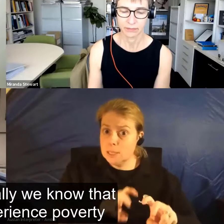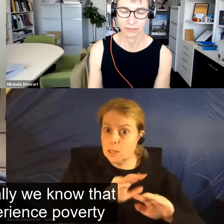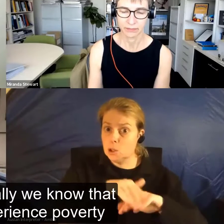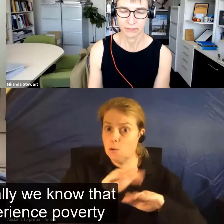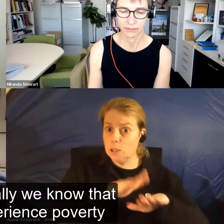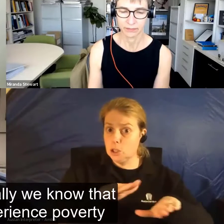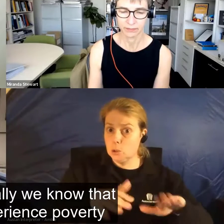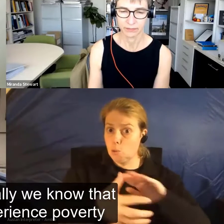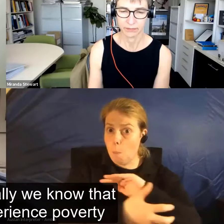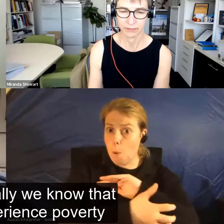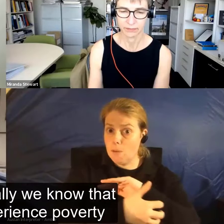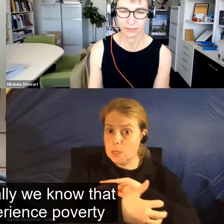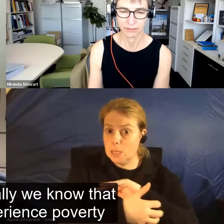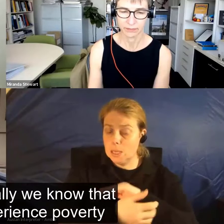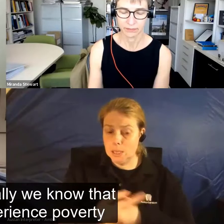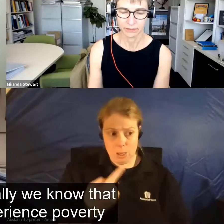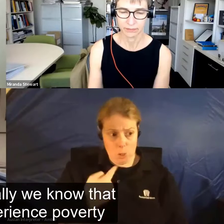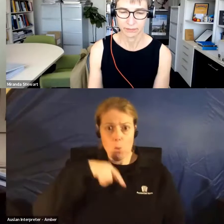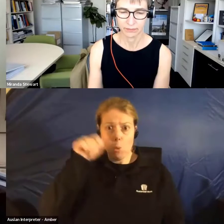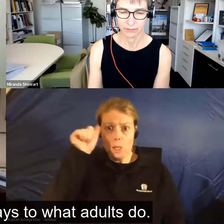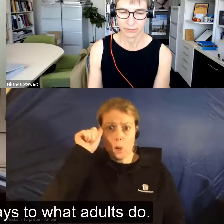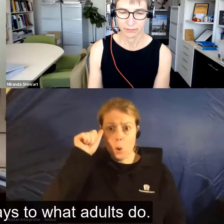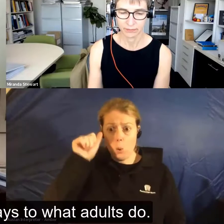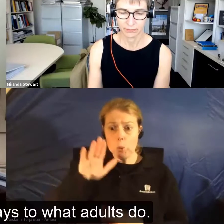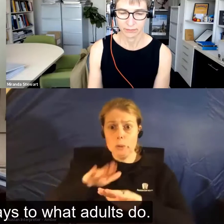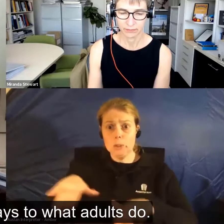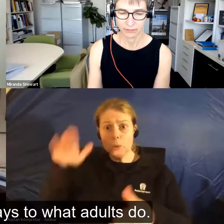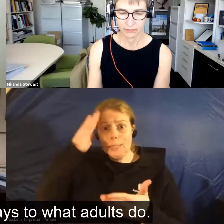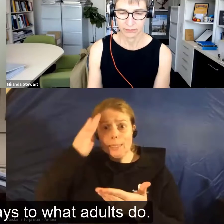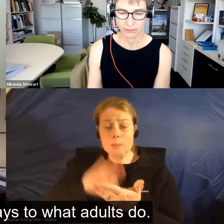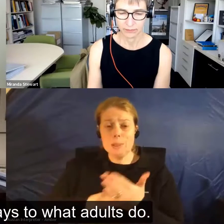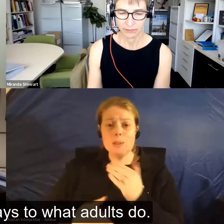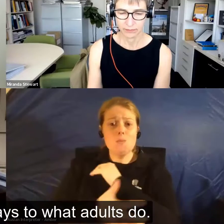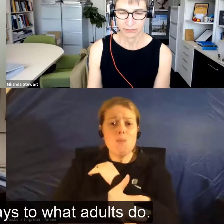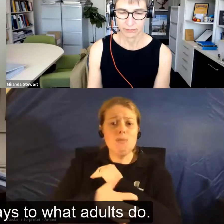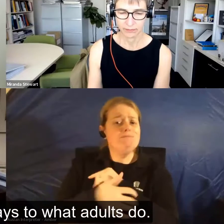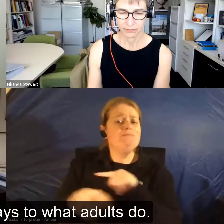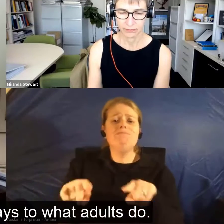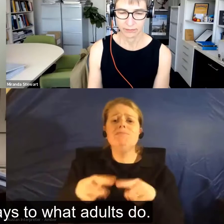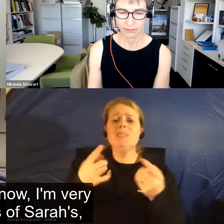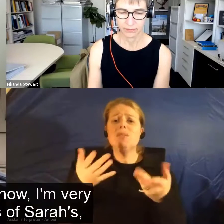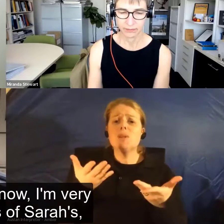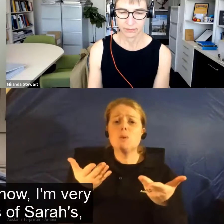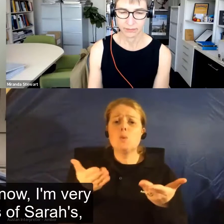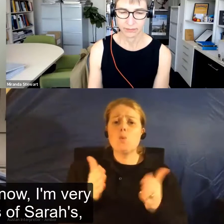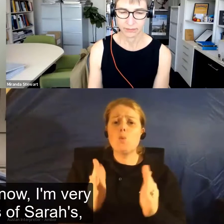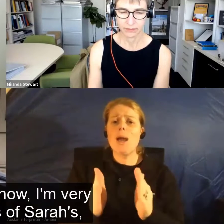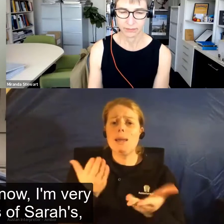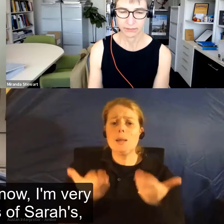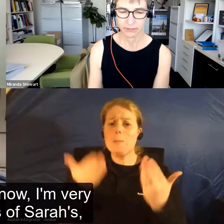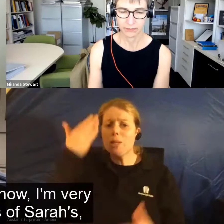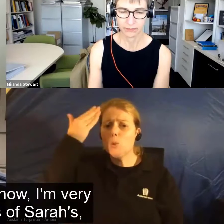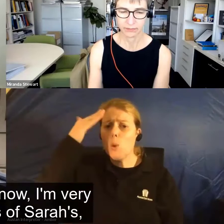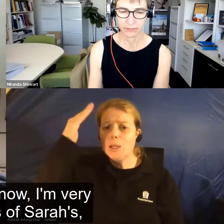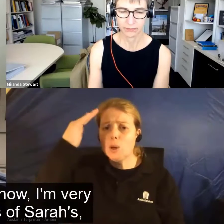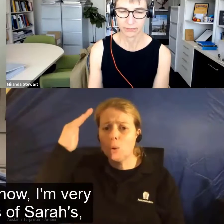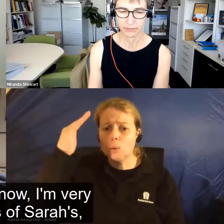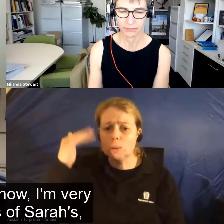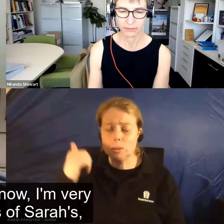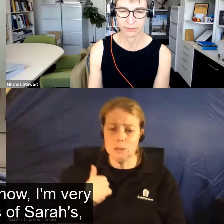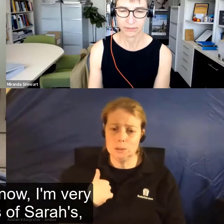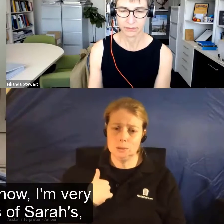that children experience poverty often in different ways to what adults do. And, I'm very conscious